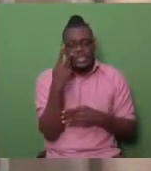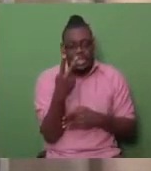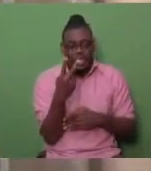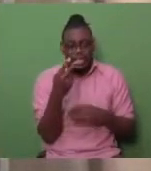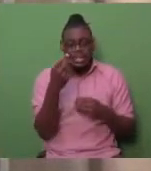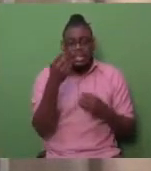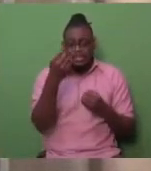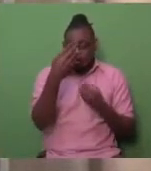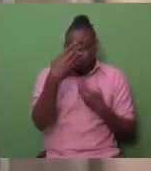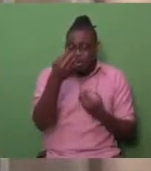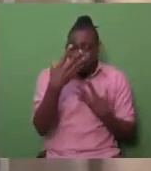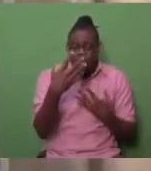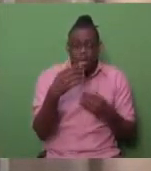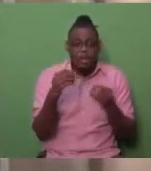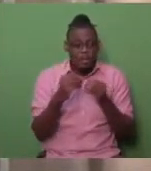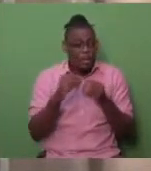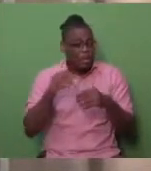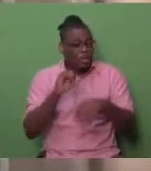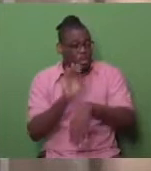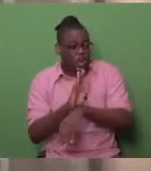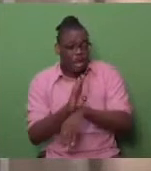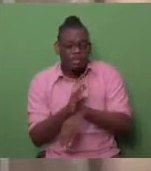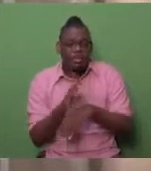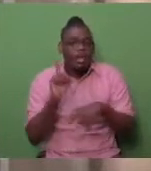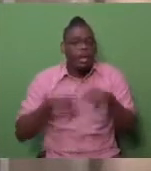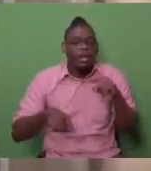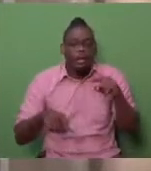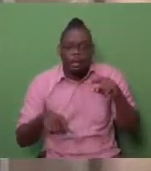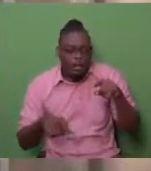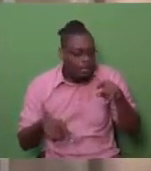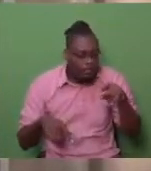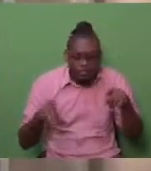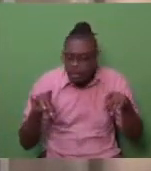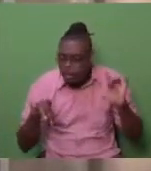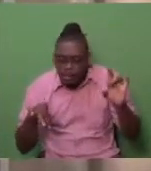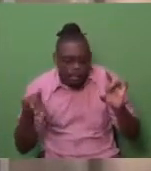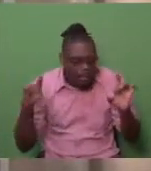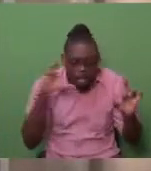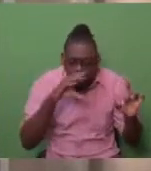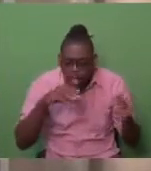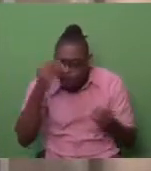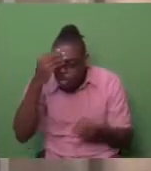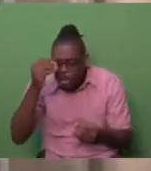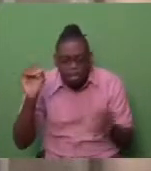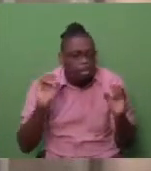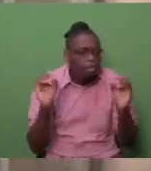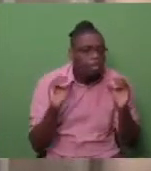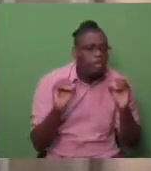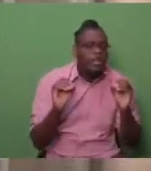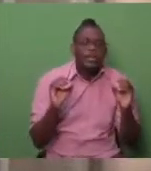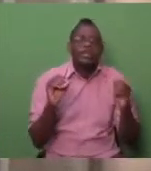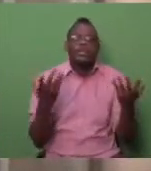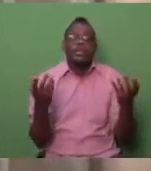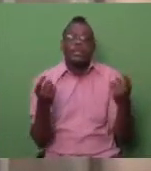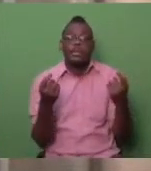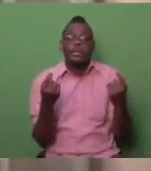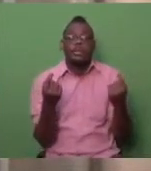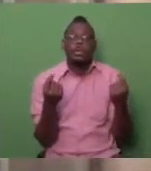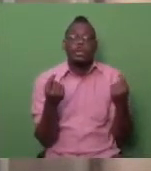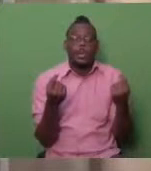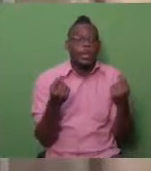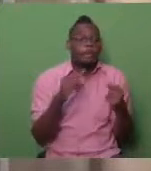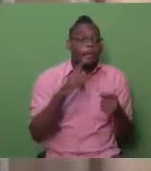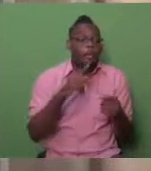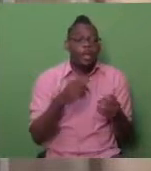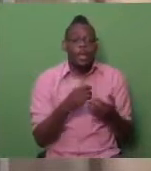unavailable. However, information on retrenchment notices and other indicators monitored by the Central Bank of TNT suggests